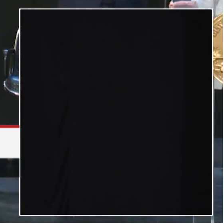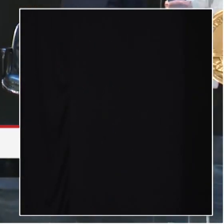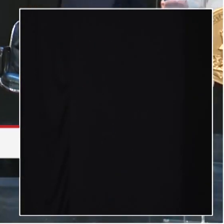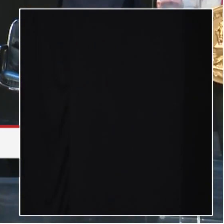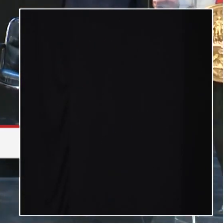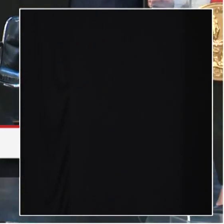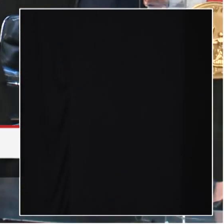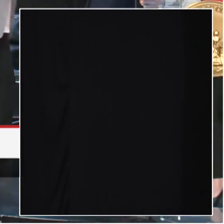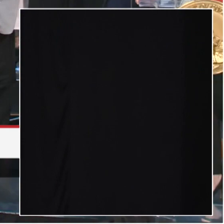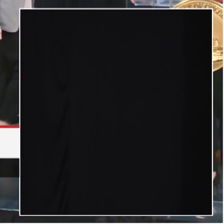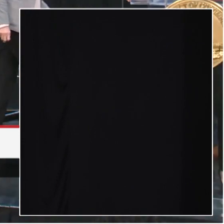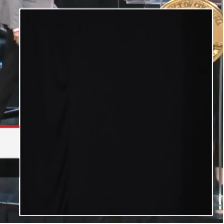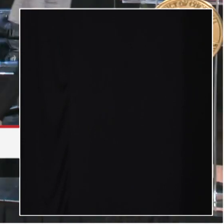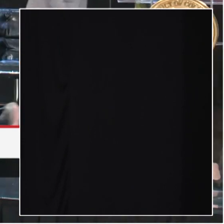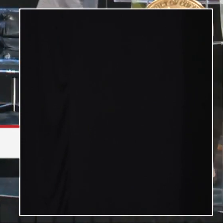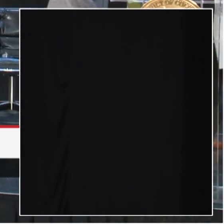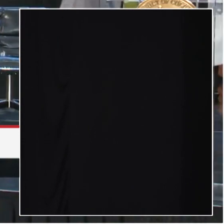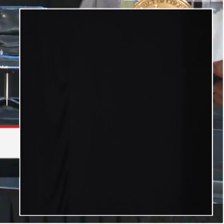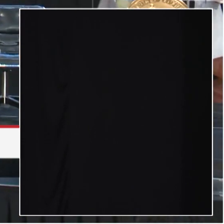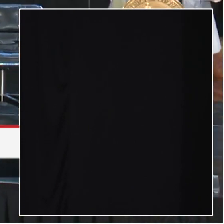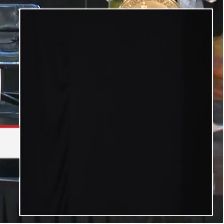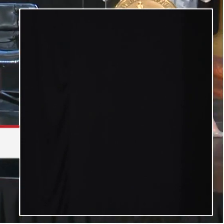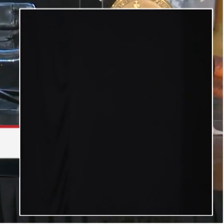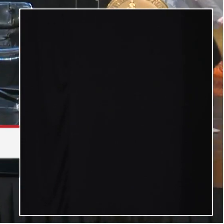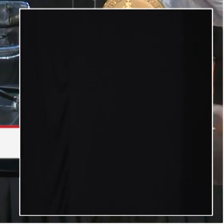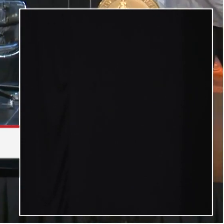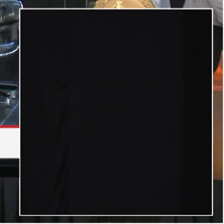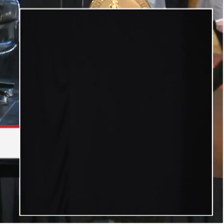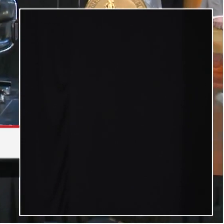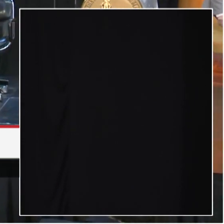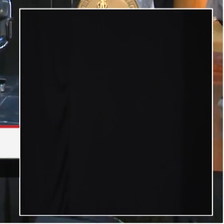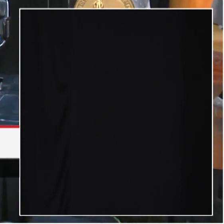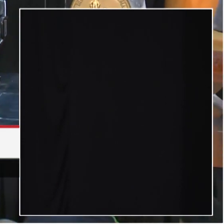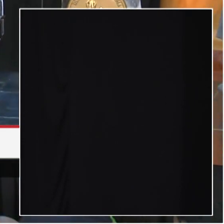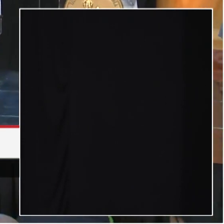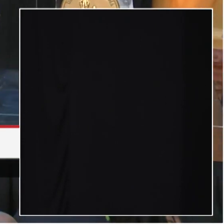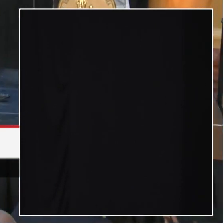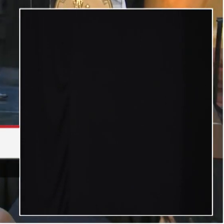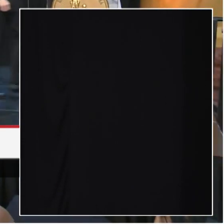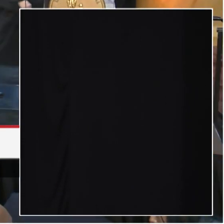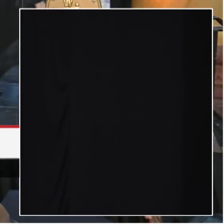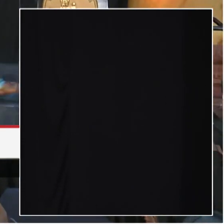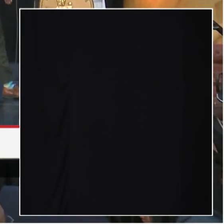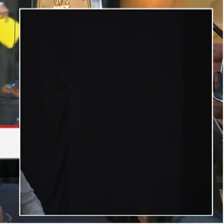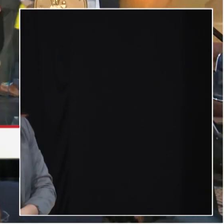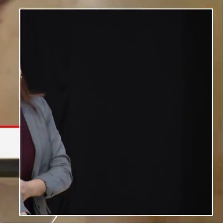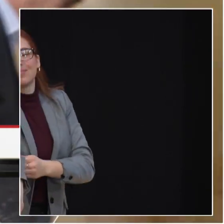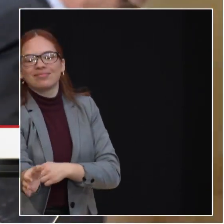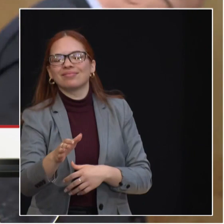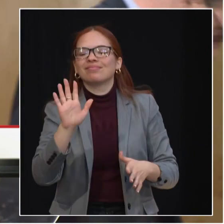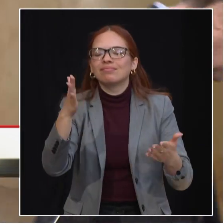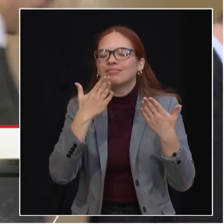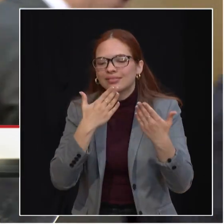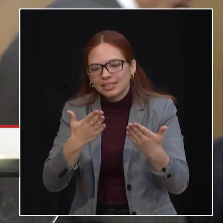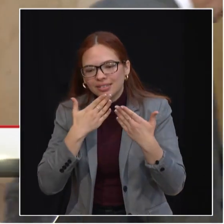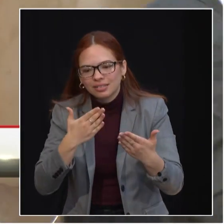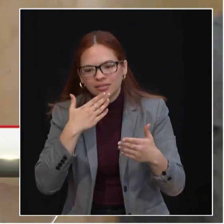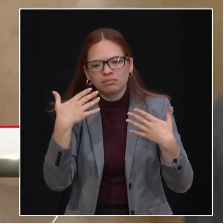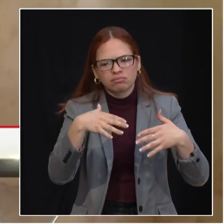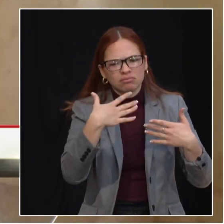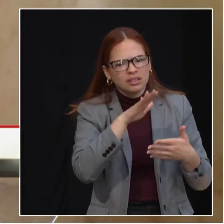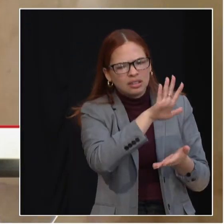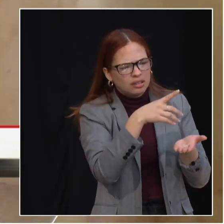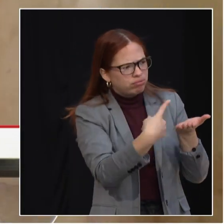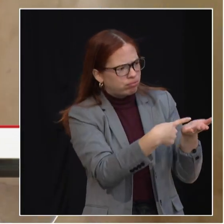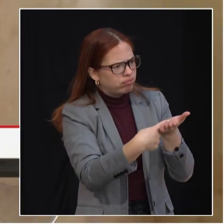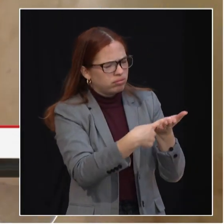Well, thank you for the real talk, Michael and Stephanie and Jaron. Jaron talked about something that I think is